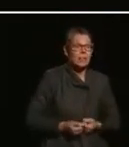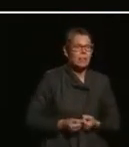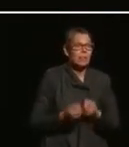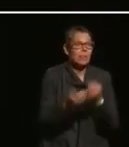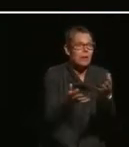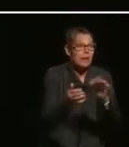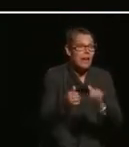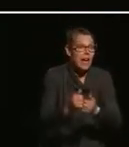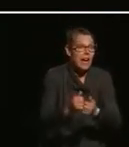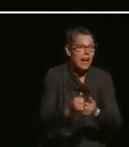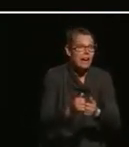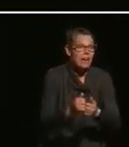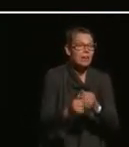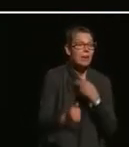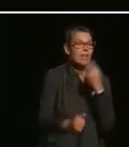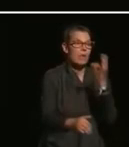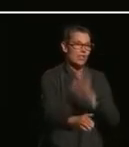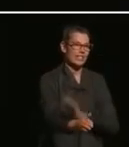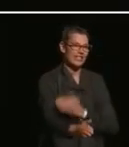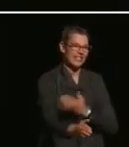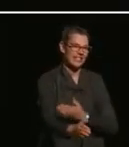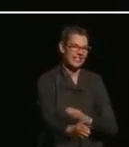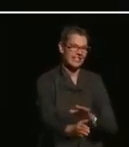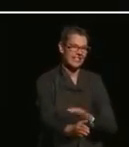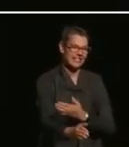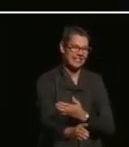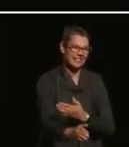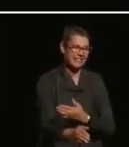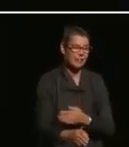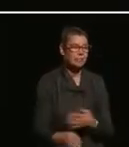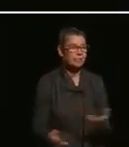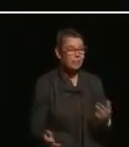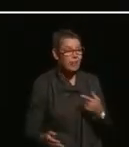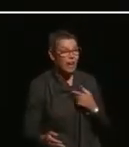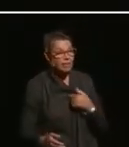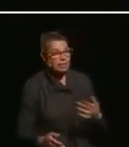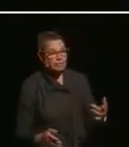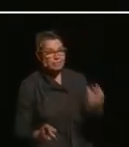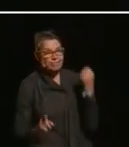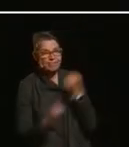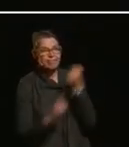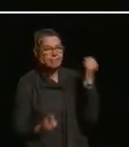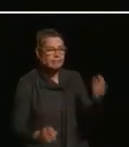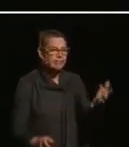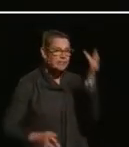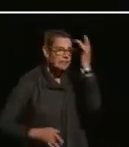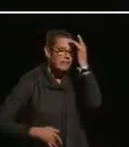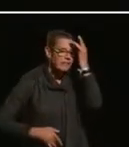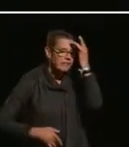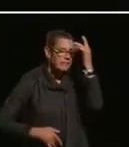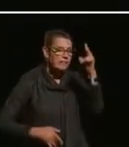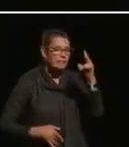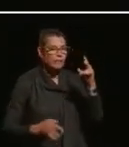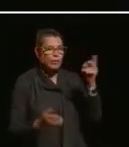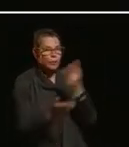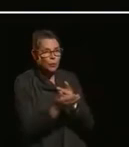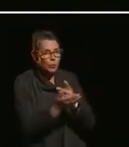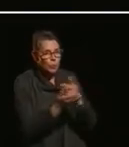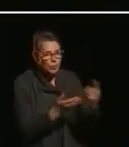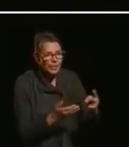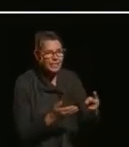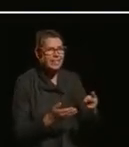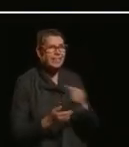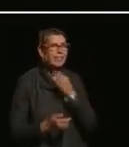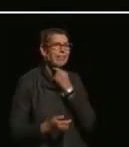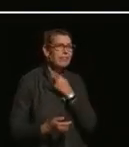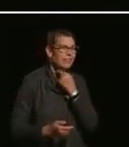I got a strange virus. I was sick for a couple of weeks. I had laryngitis. I saw doctors. I saw more doctors. Months went by. I kept trying to